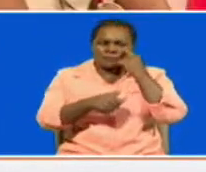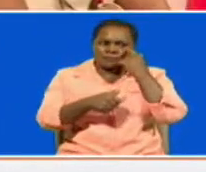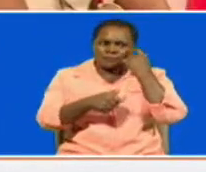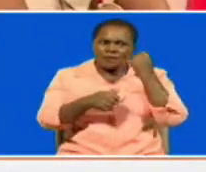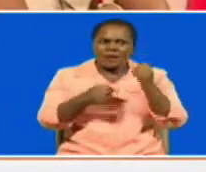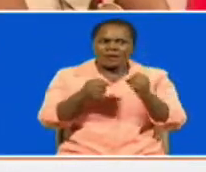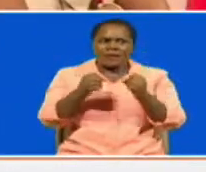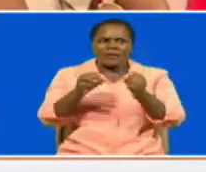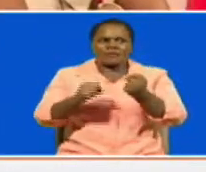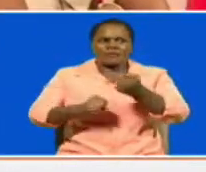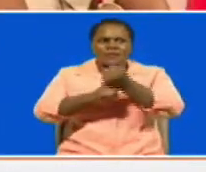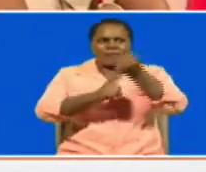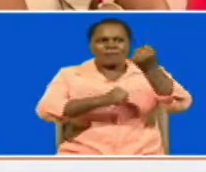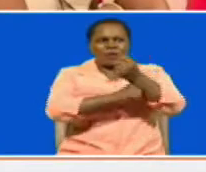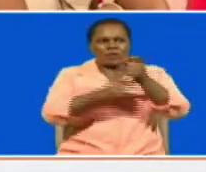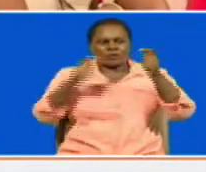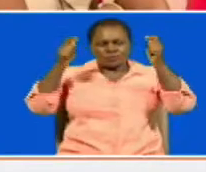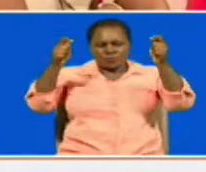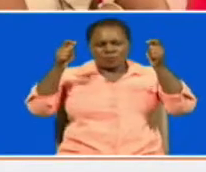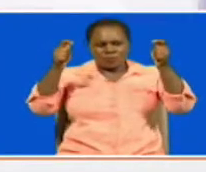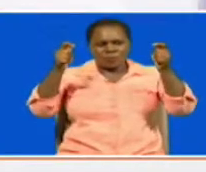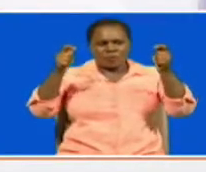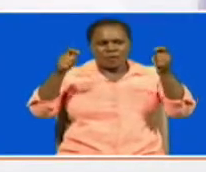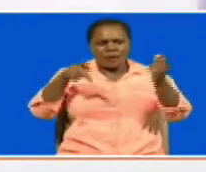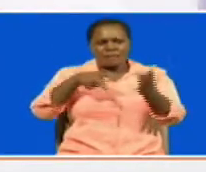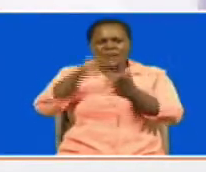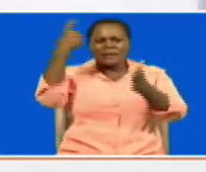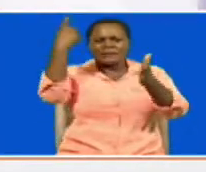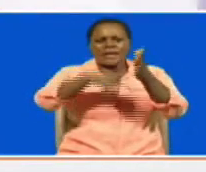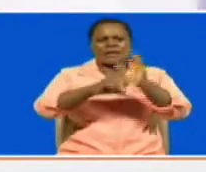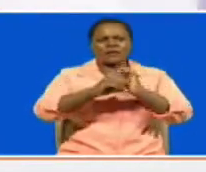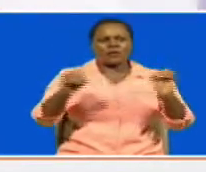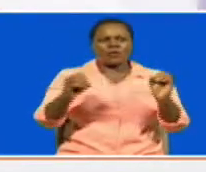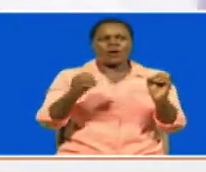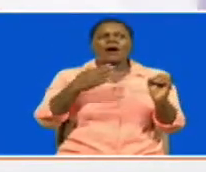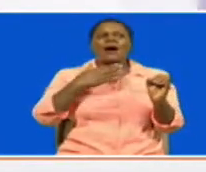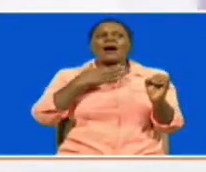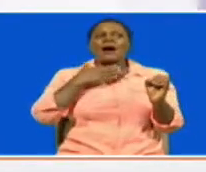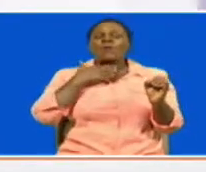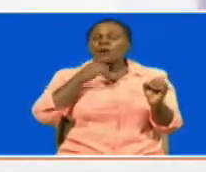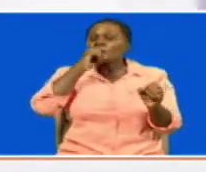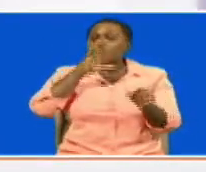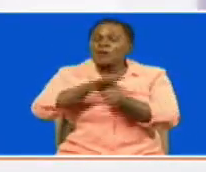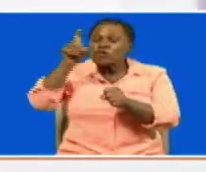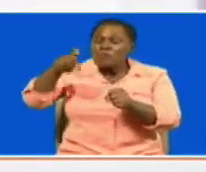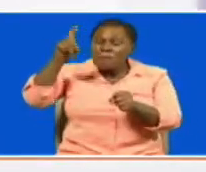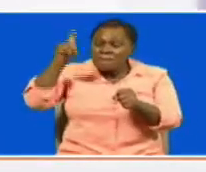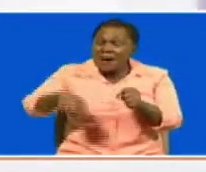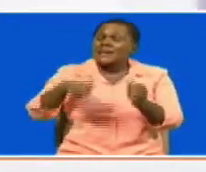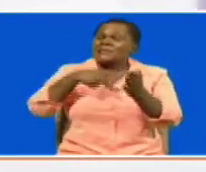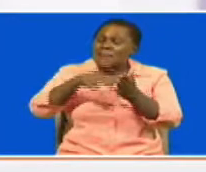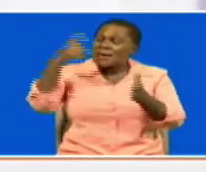they sponsor demonstrations so that they don't pay tax, I want to promise them they will pay tax.